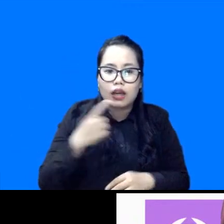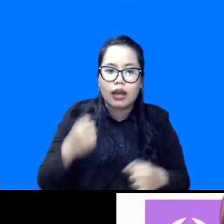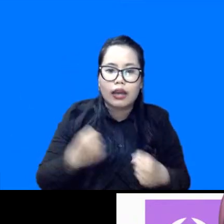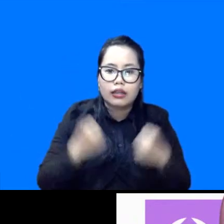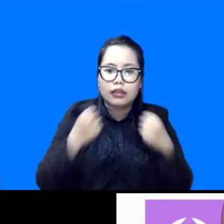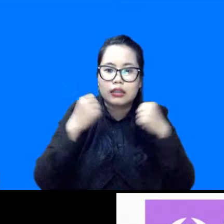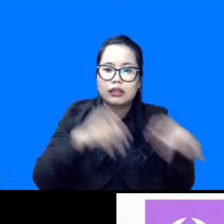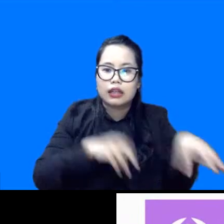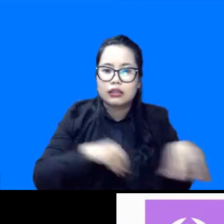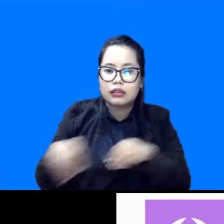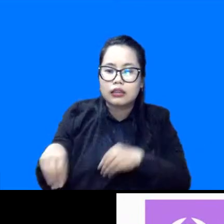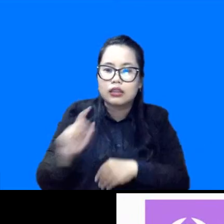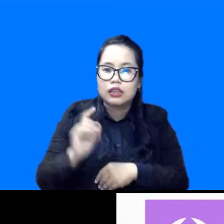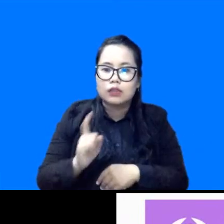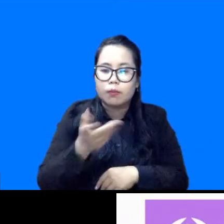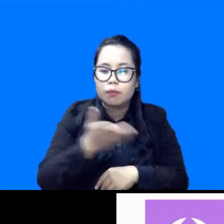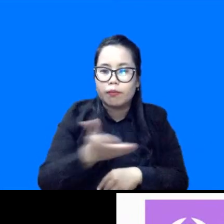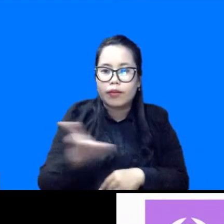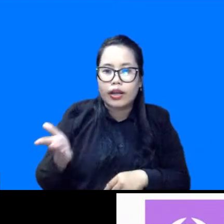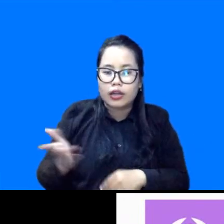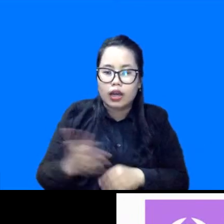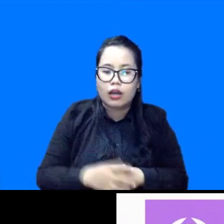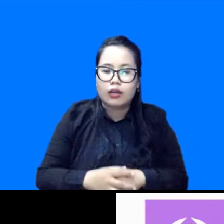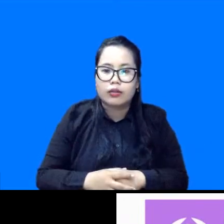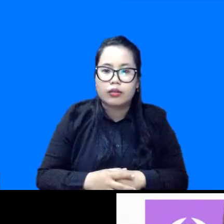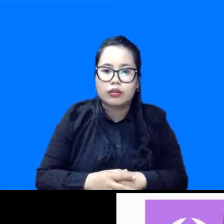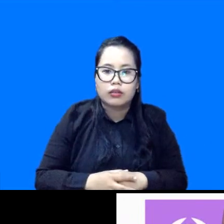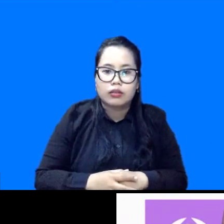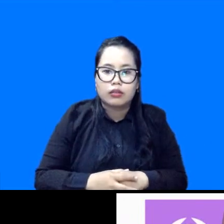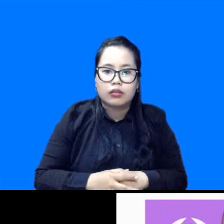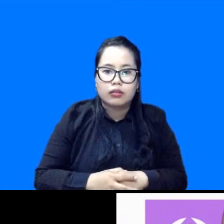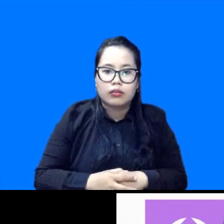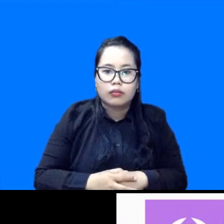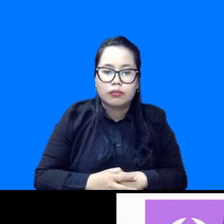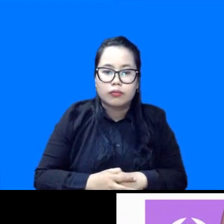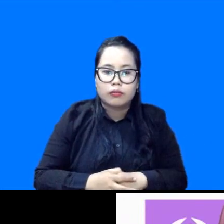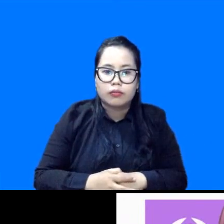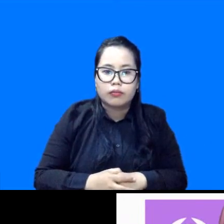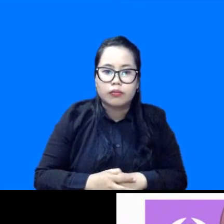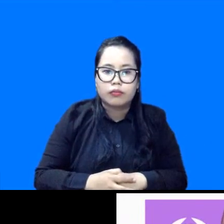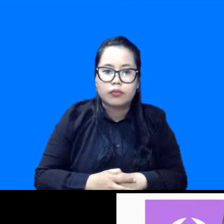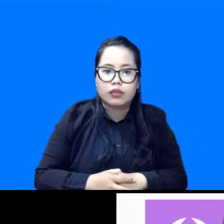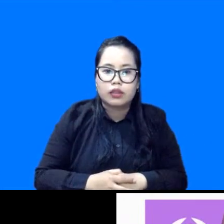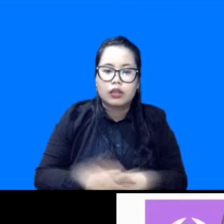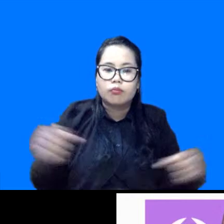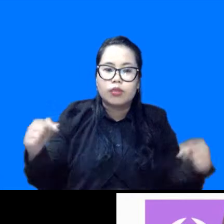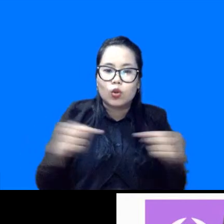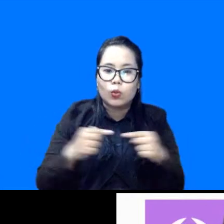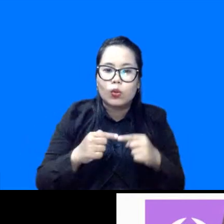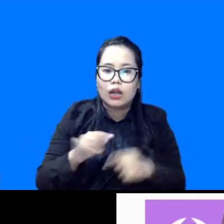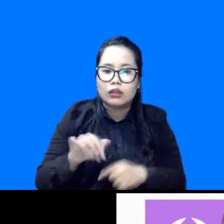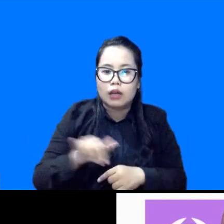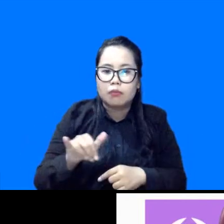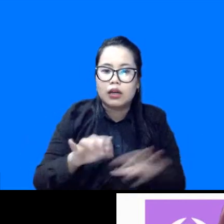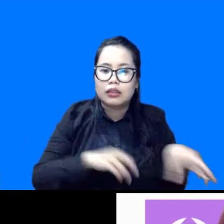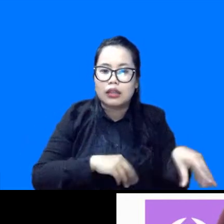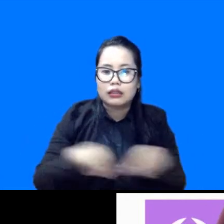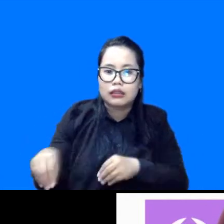who are the most related to the transition itself. And PWYP Indonesia itself, we